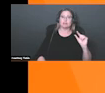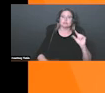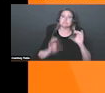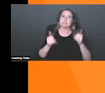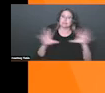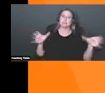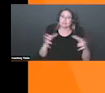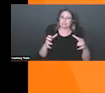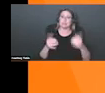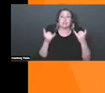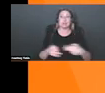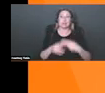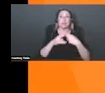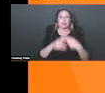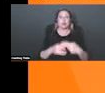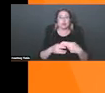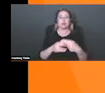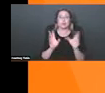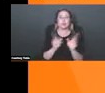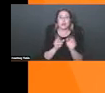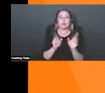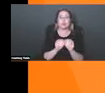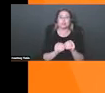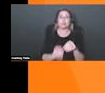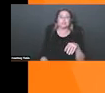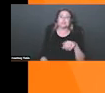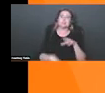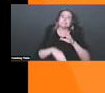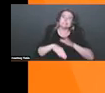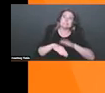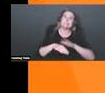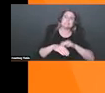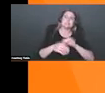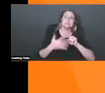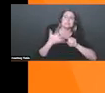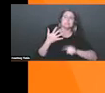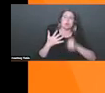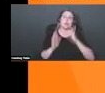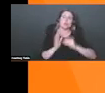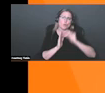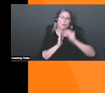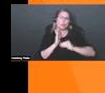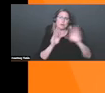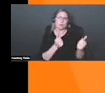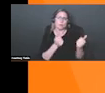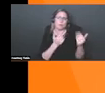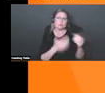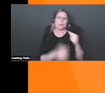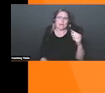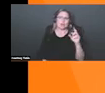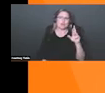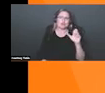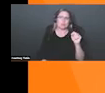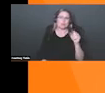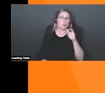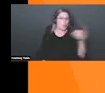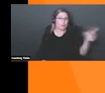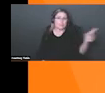is called Grant and Funding Application Tips and Tricks for Writing Winning Proposals with Barbara Robinson, owner of River Road